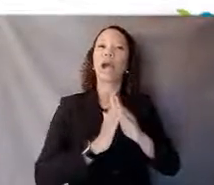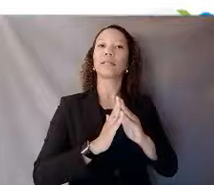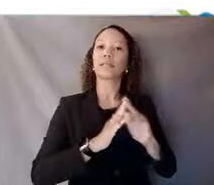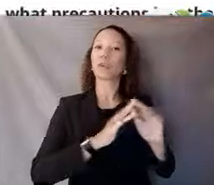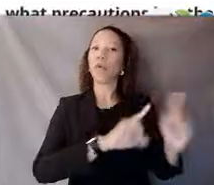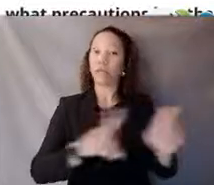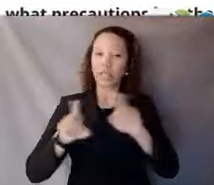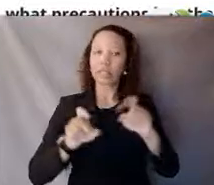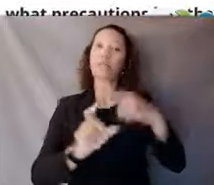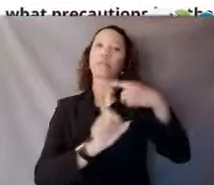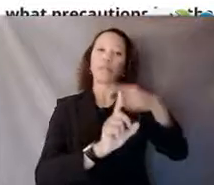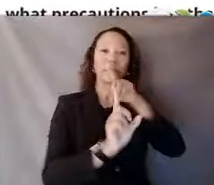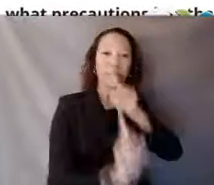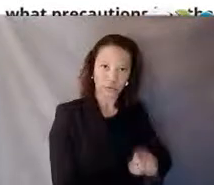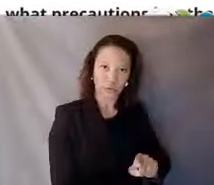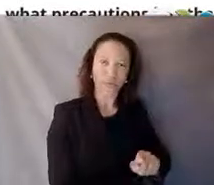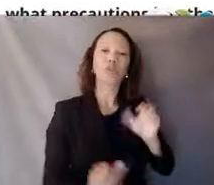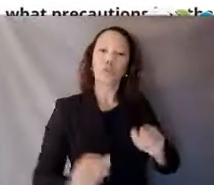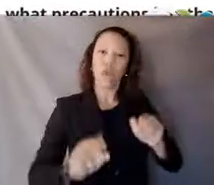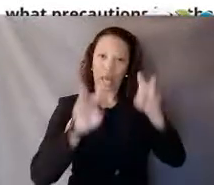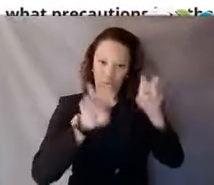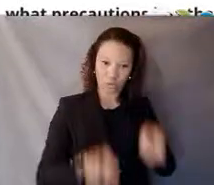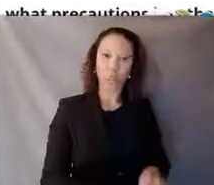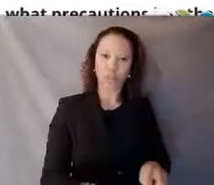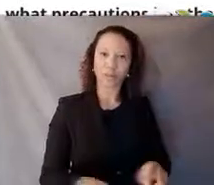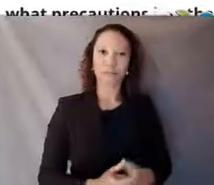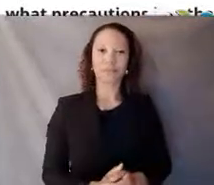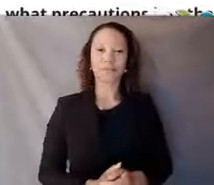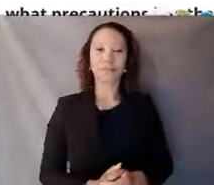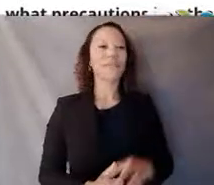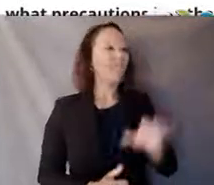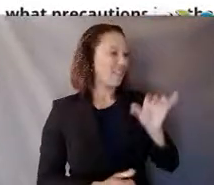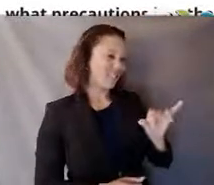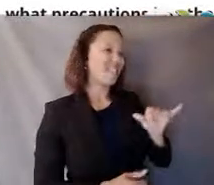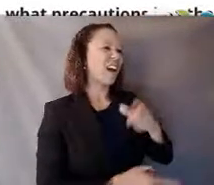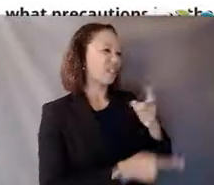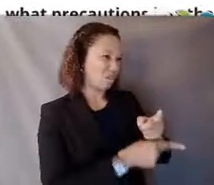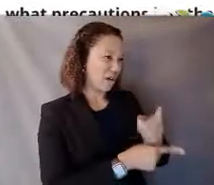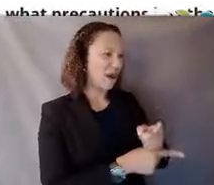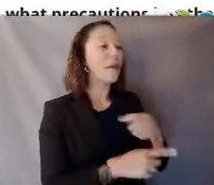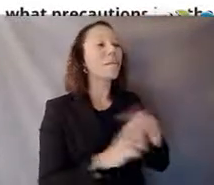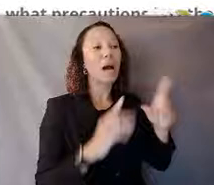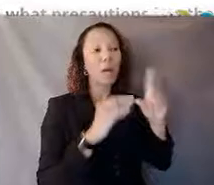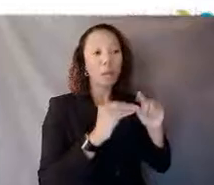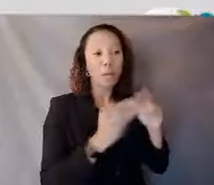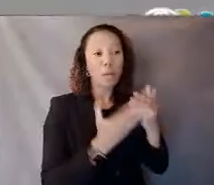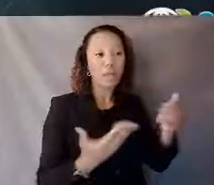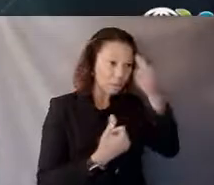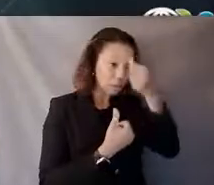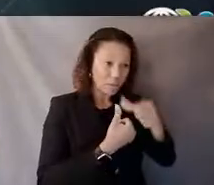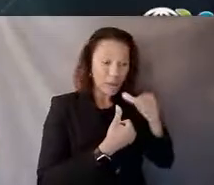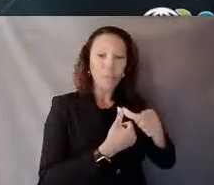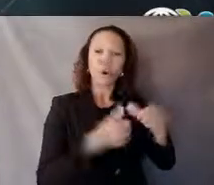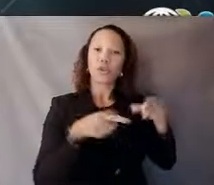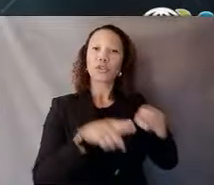also have the answers. So take a look at those. And that's right. But one other thing to remember during distance